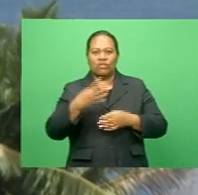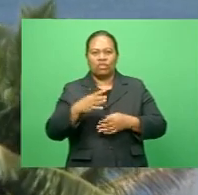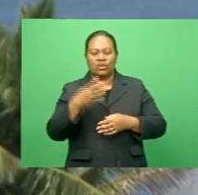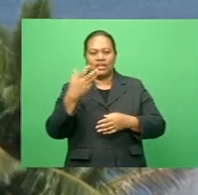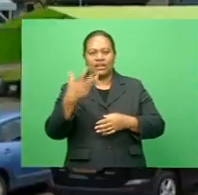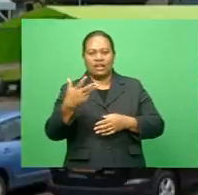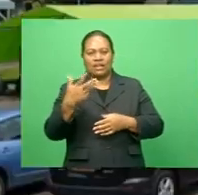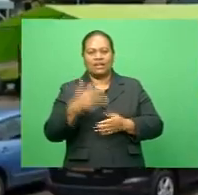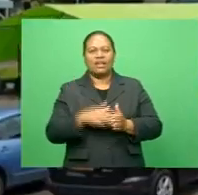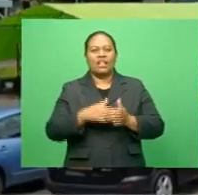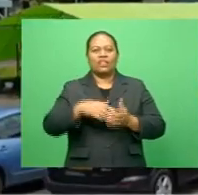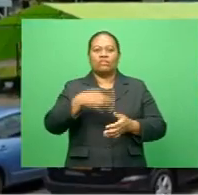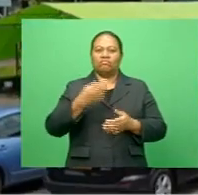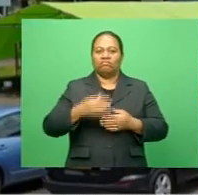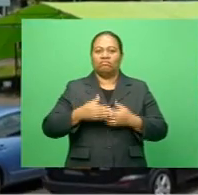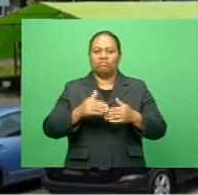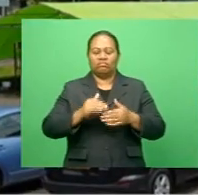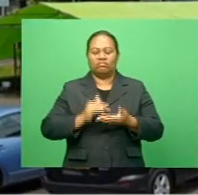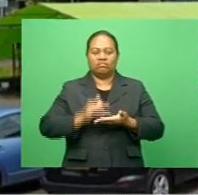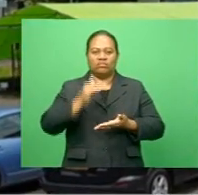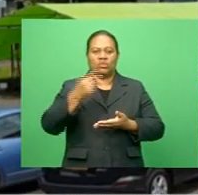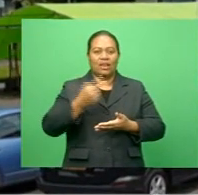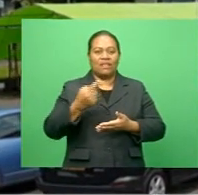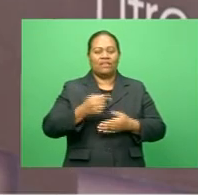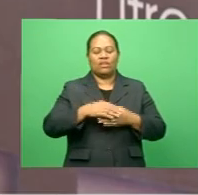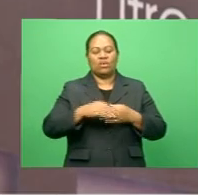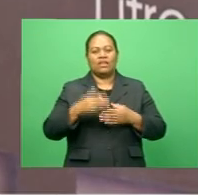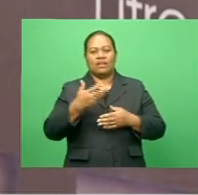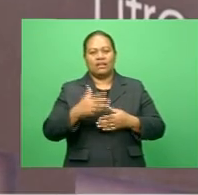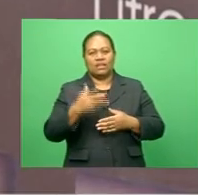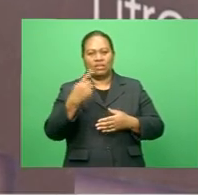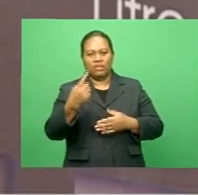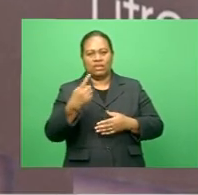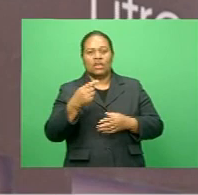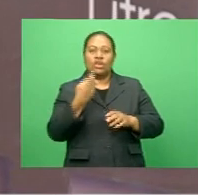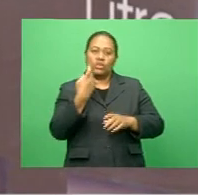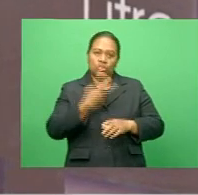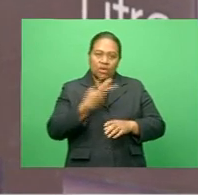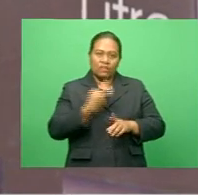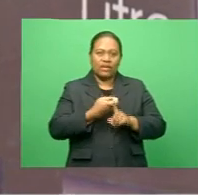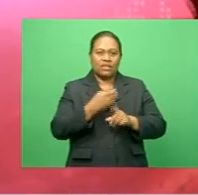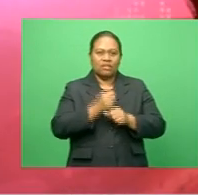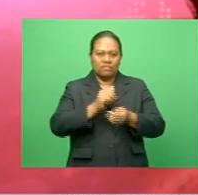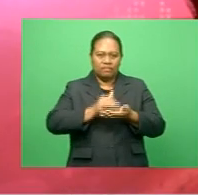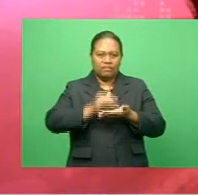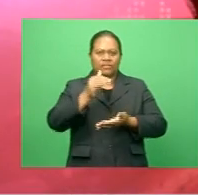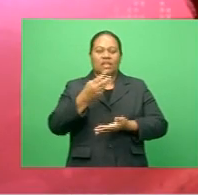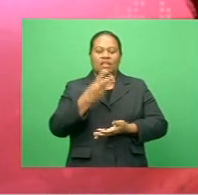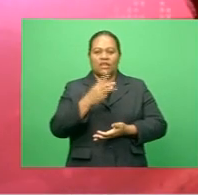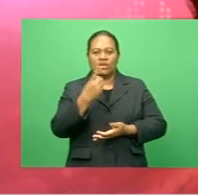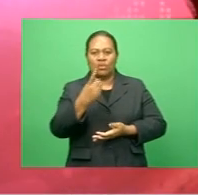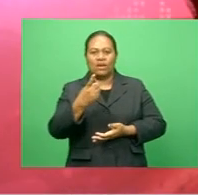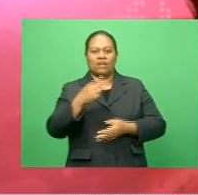to $11.91. A 12 kg cylinder tomorrow increases to $31.77, while